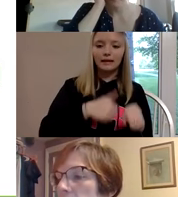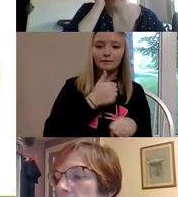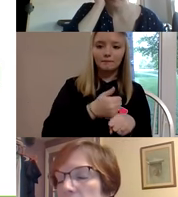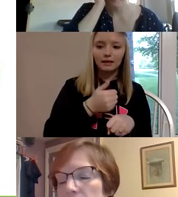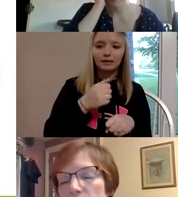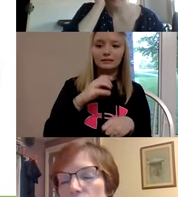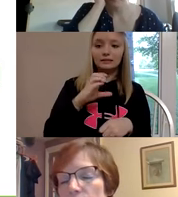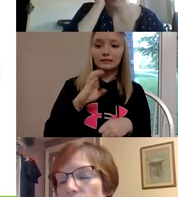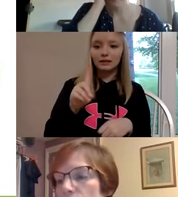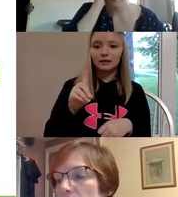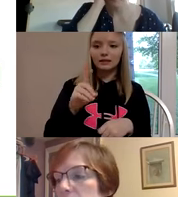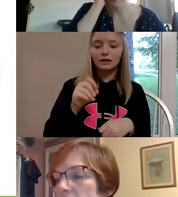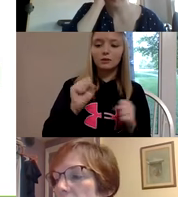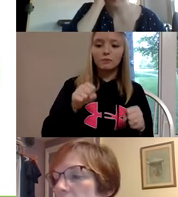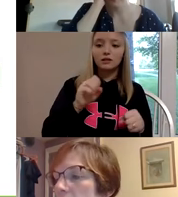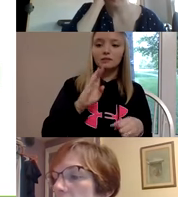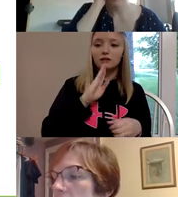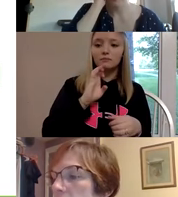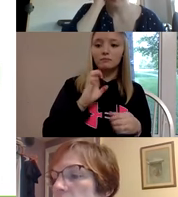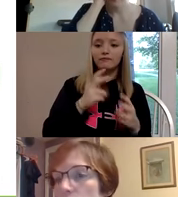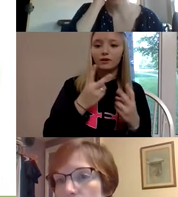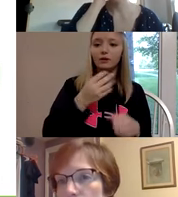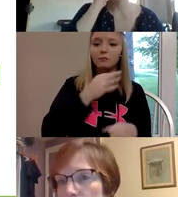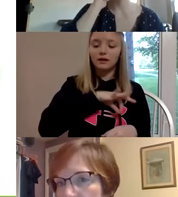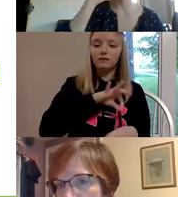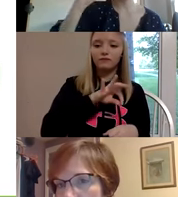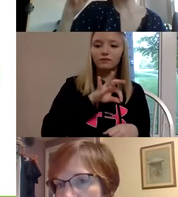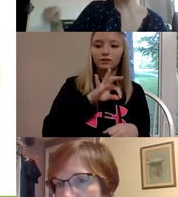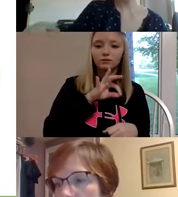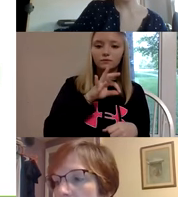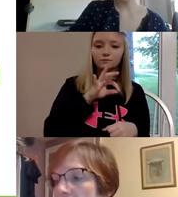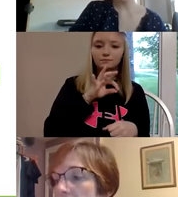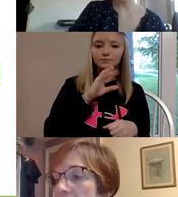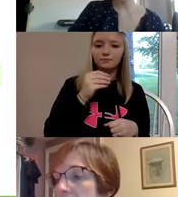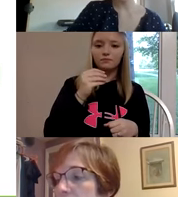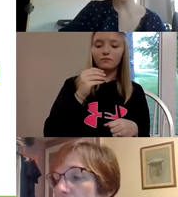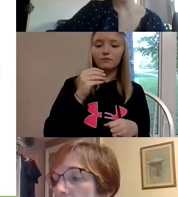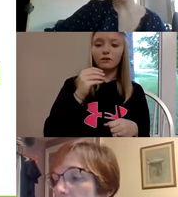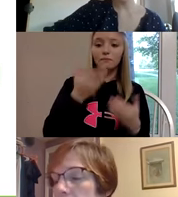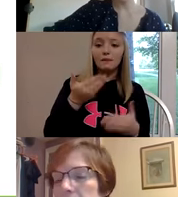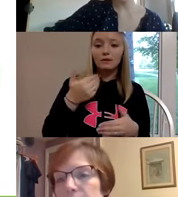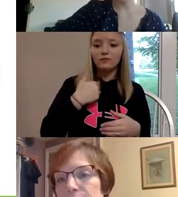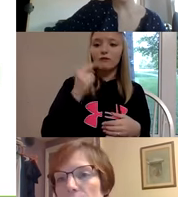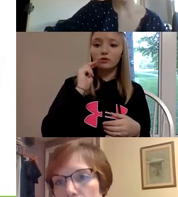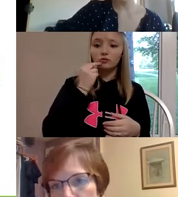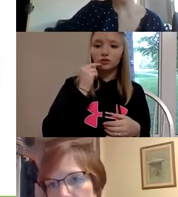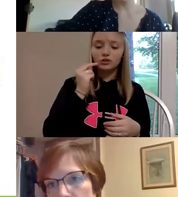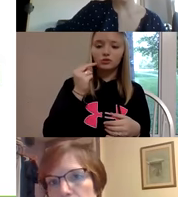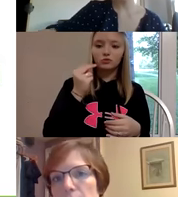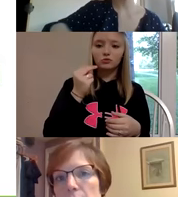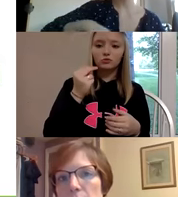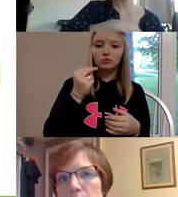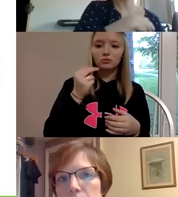possibly be beneficial for addressing the nutritional deficiency that has probably